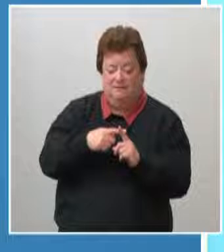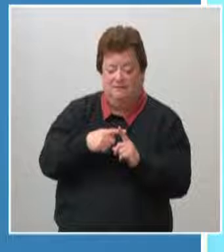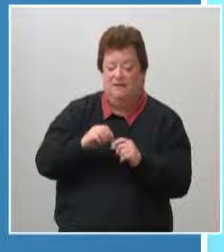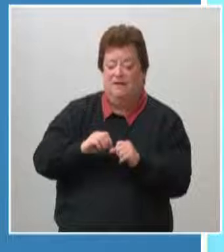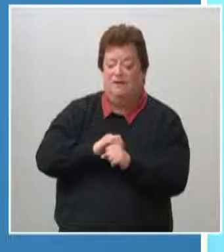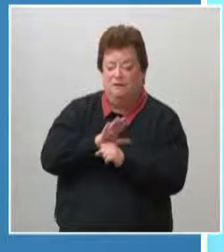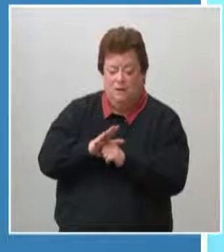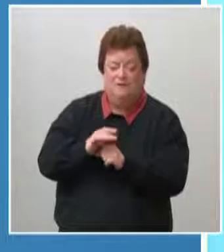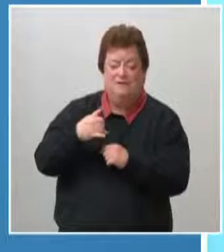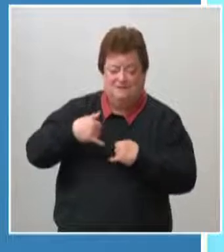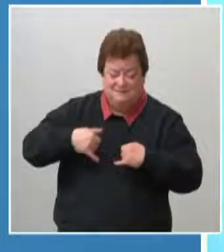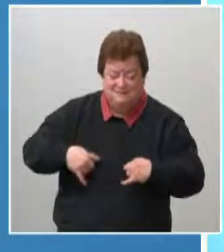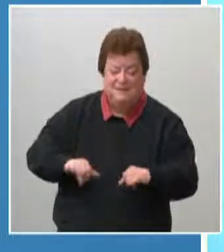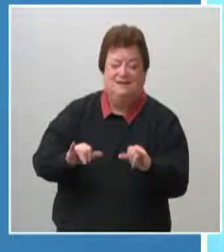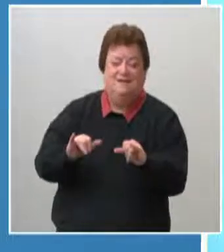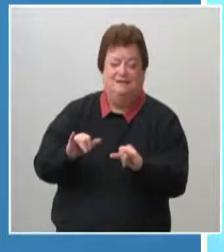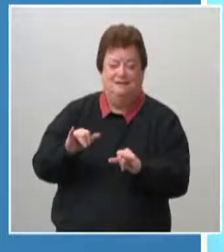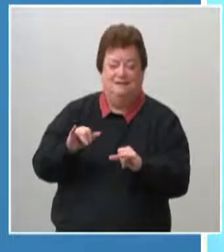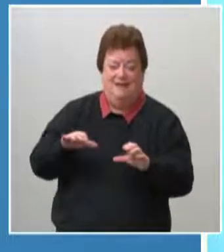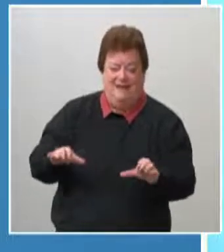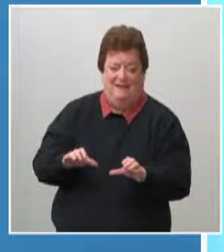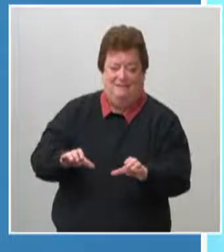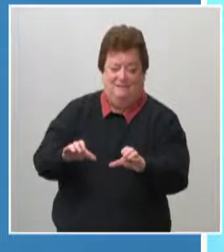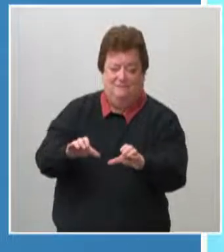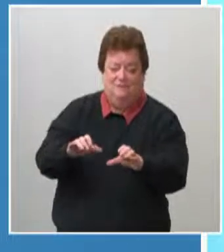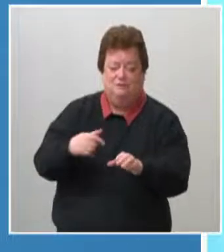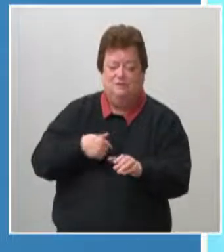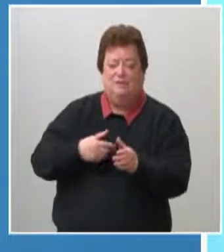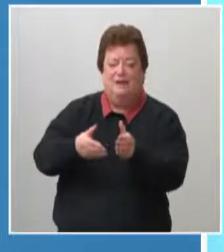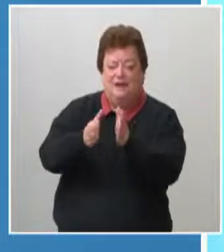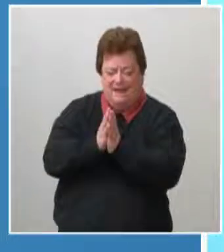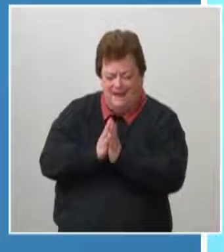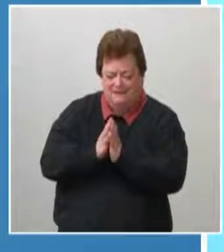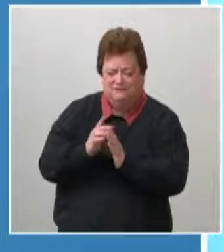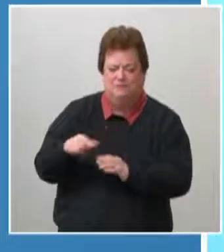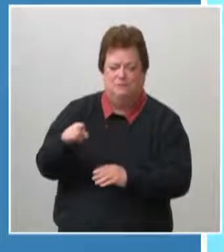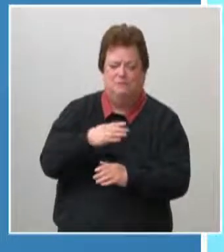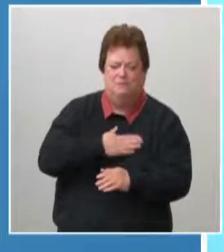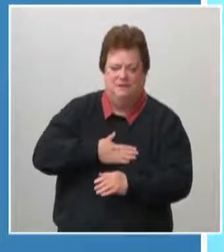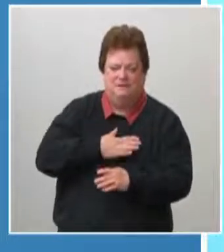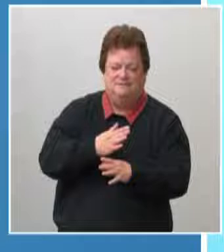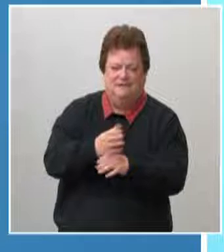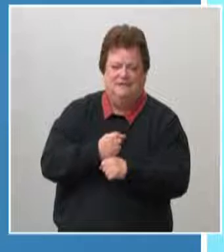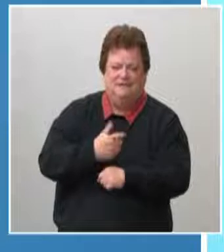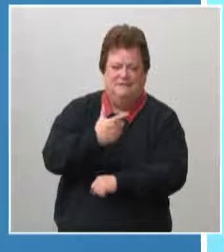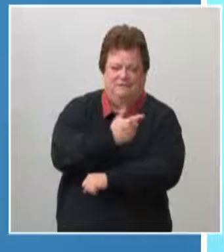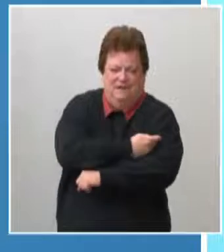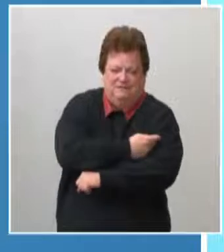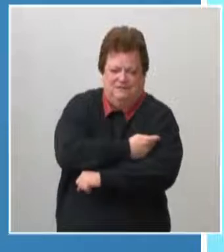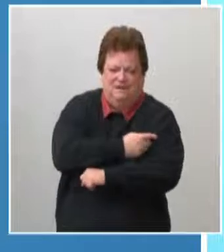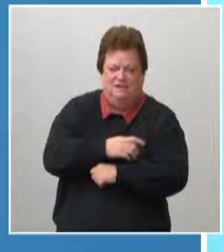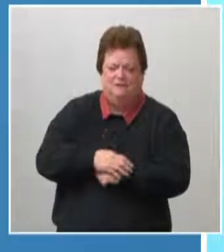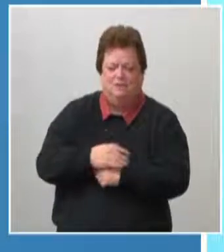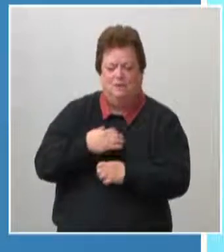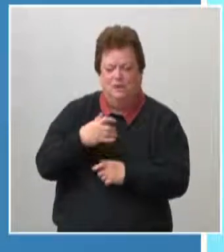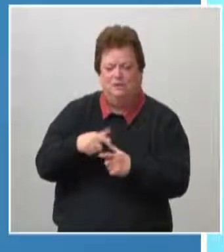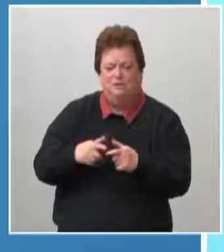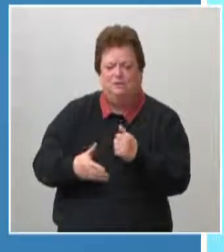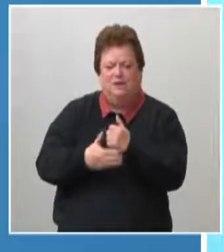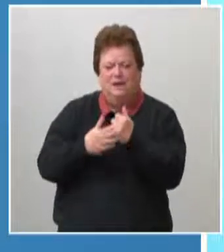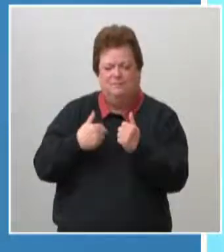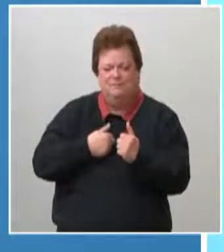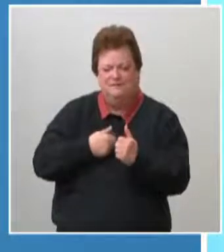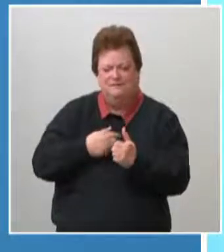remains active. So we ask that you get the vaccination. We also want you to help us in the next couple of